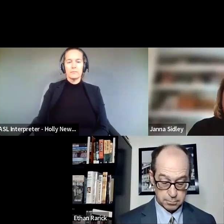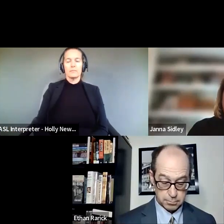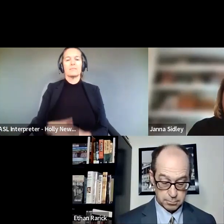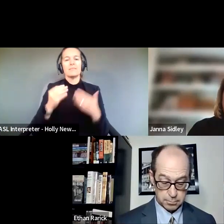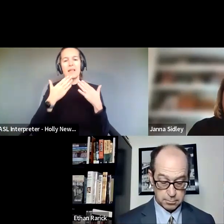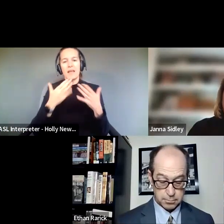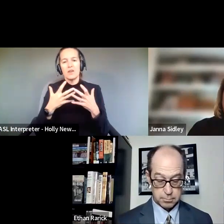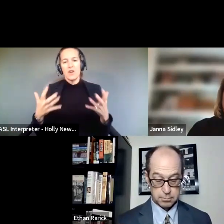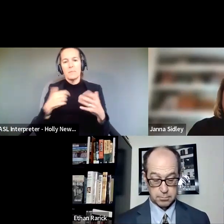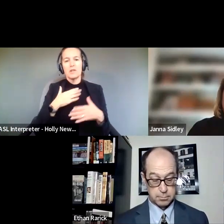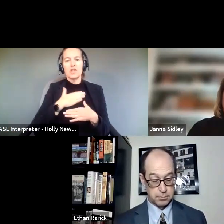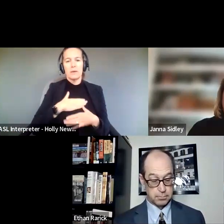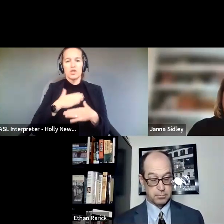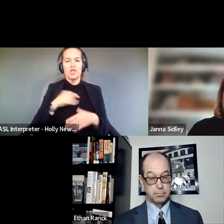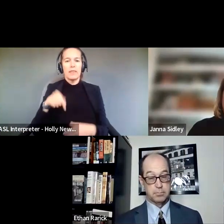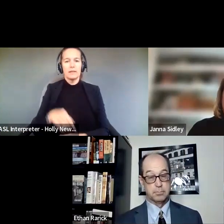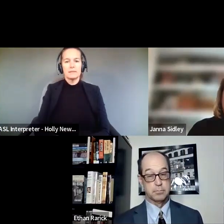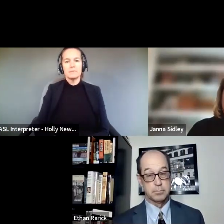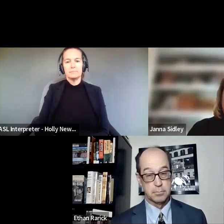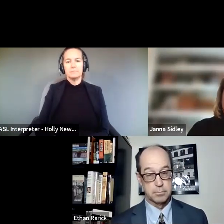Thank you very much. I appreciate this.